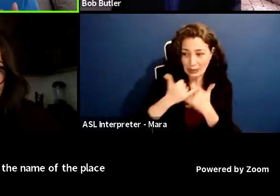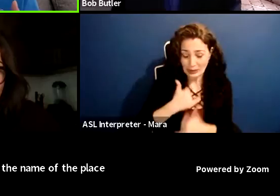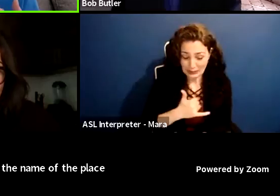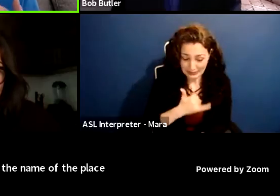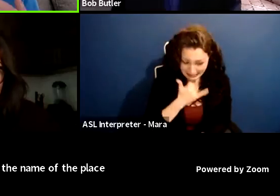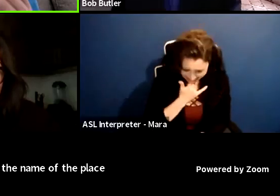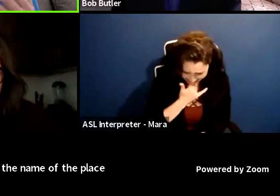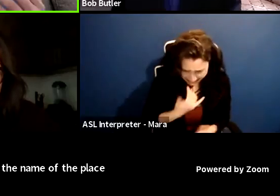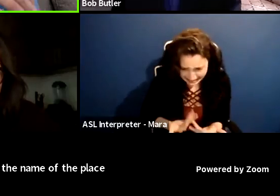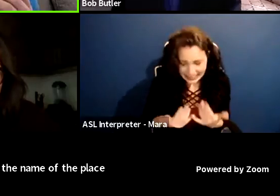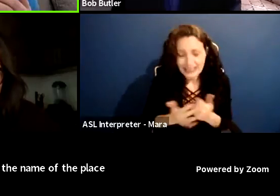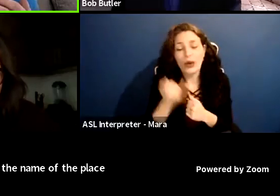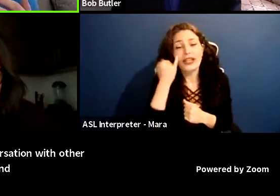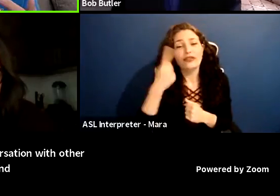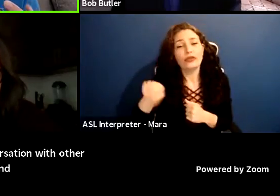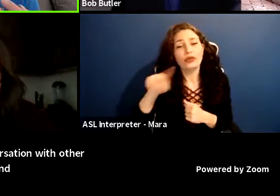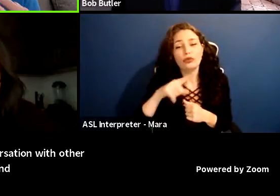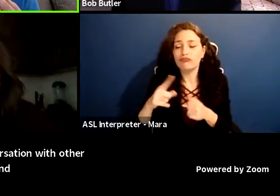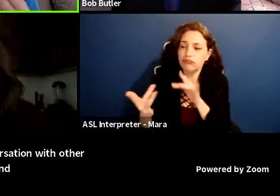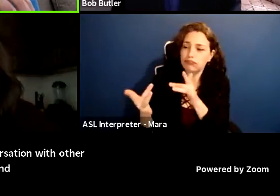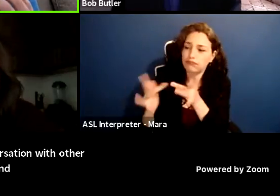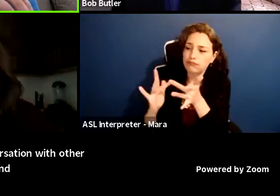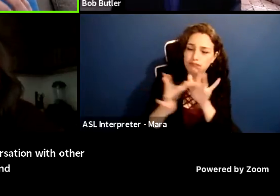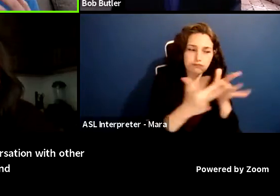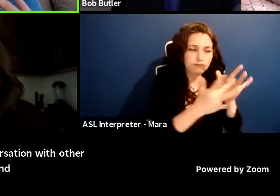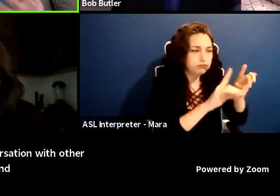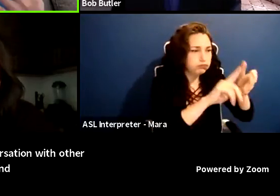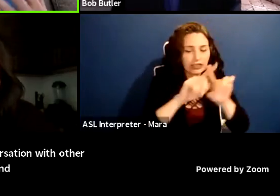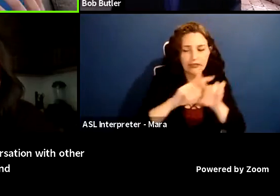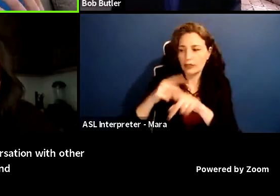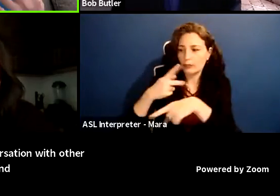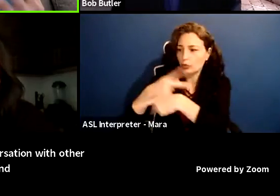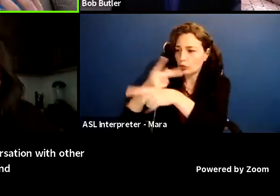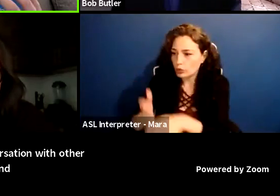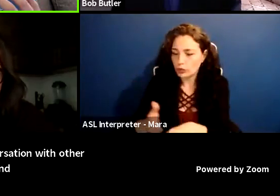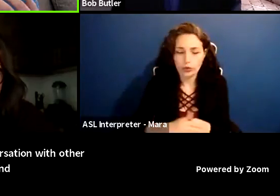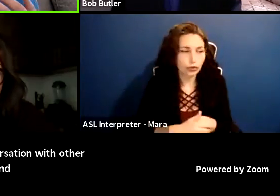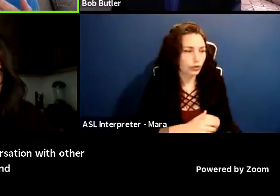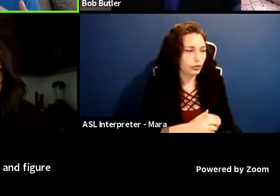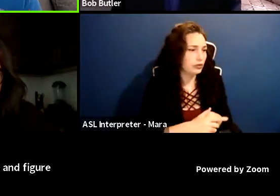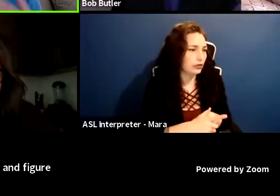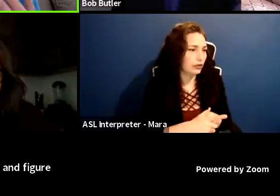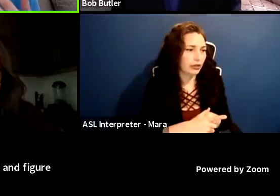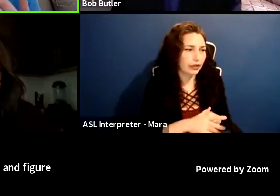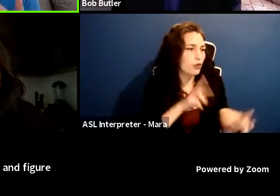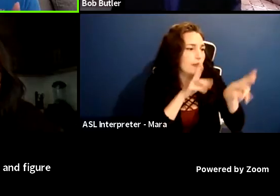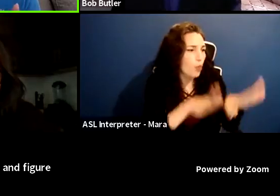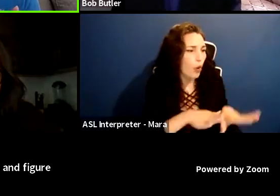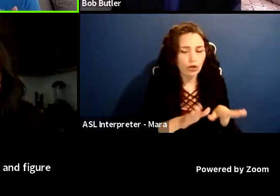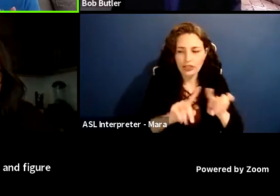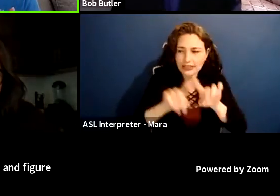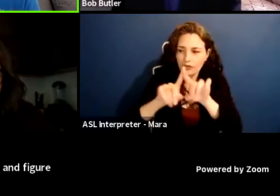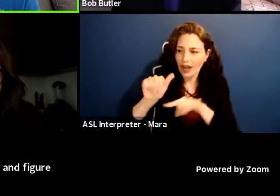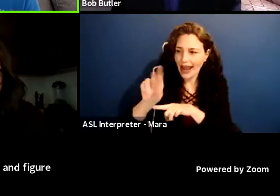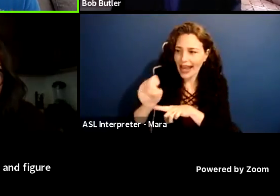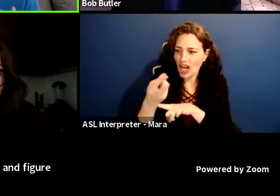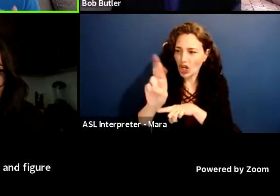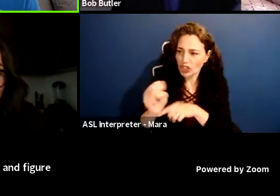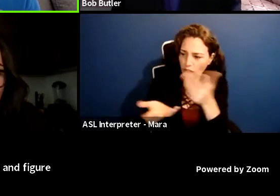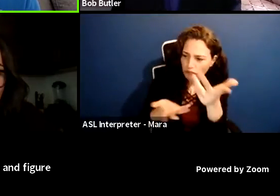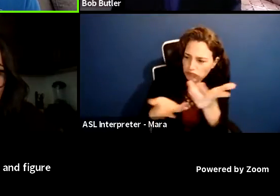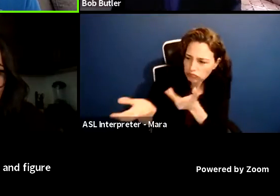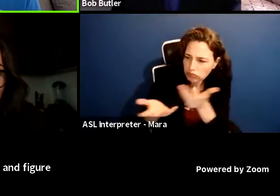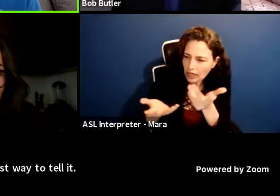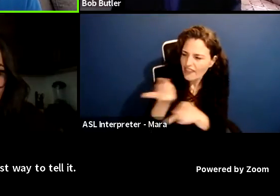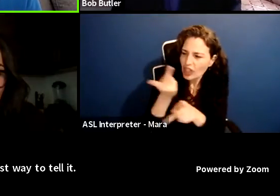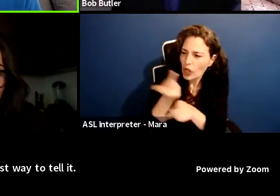and producers and anchors and figuring out the story and the best way to tell it, being that managing editor is the way to